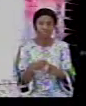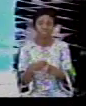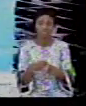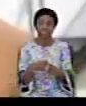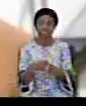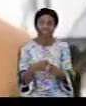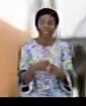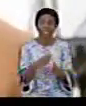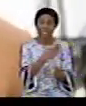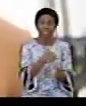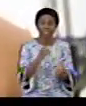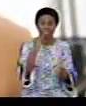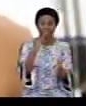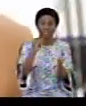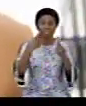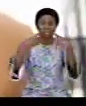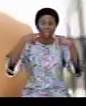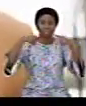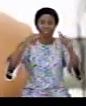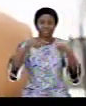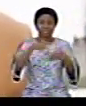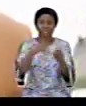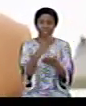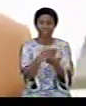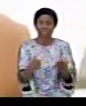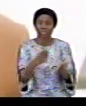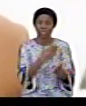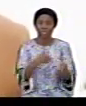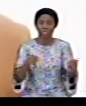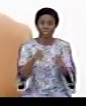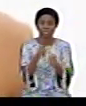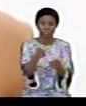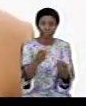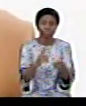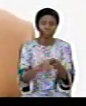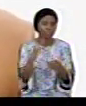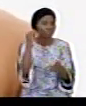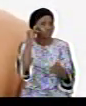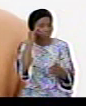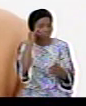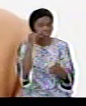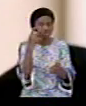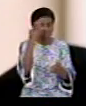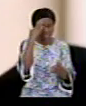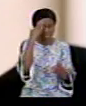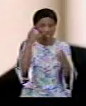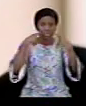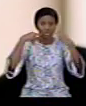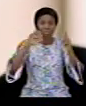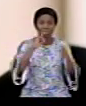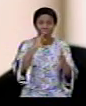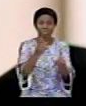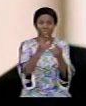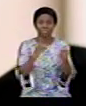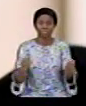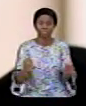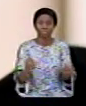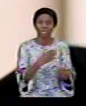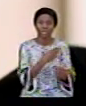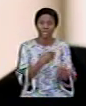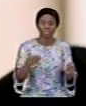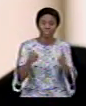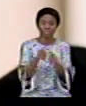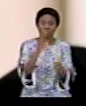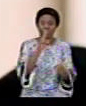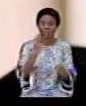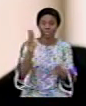advertising something, as you even want to answer your phone, you know, advertisement is coming. As you're looking at maybe you use computer,